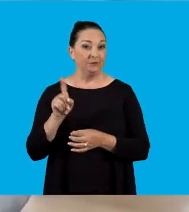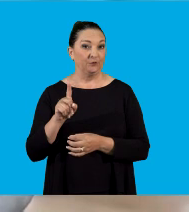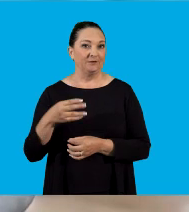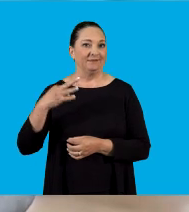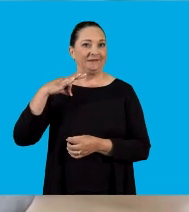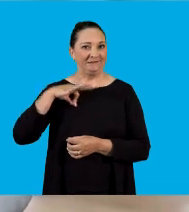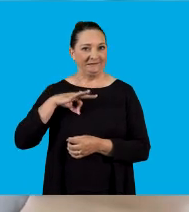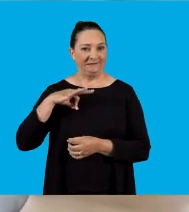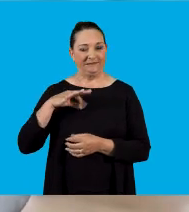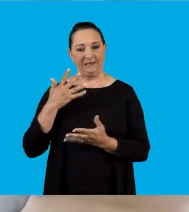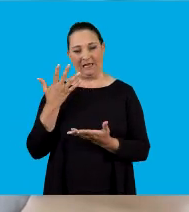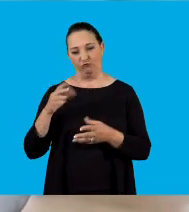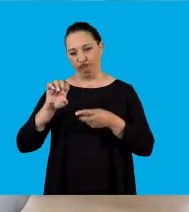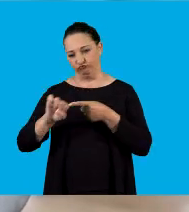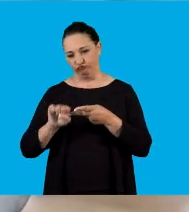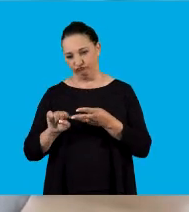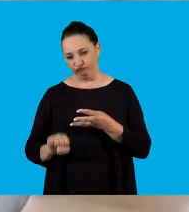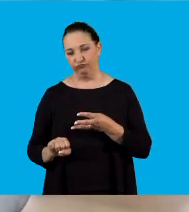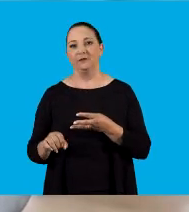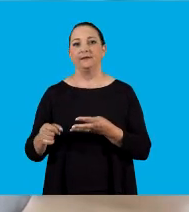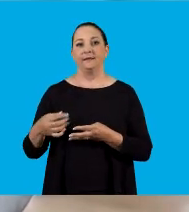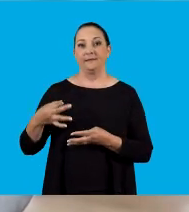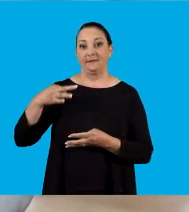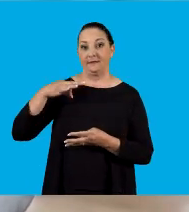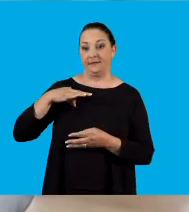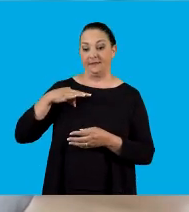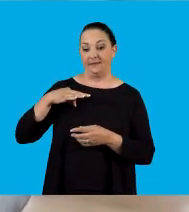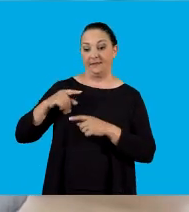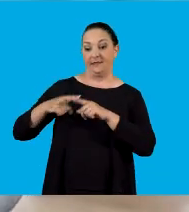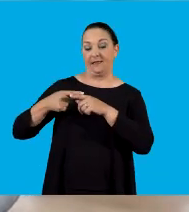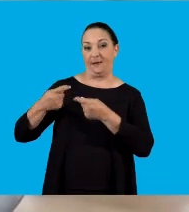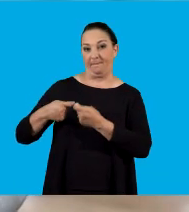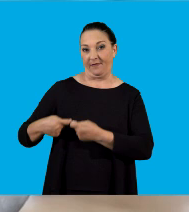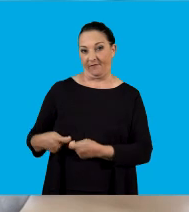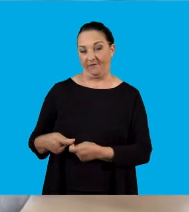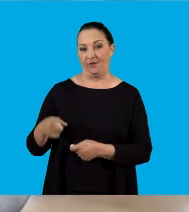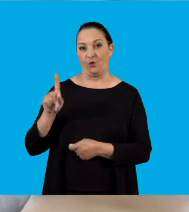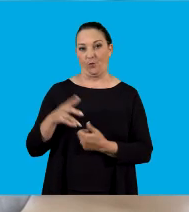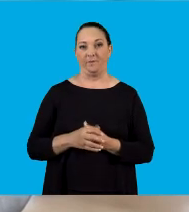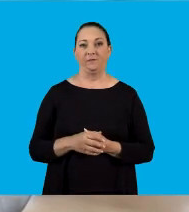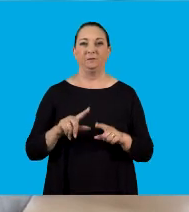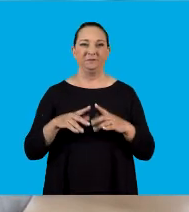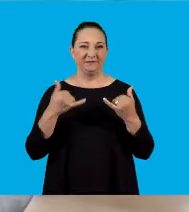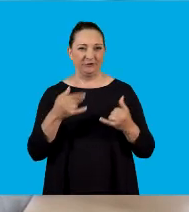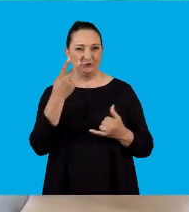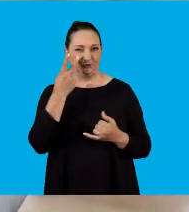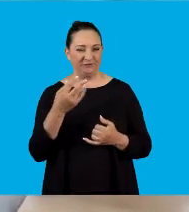salary determination methods and the fringe benefits. For now, we'll be looking at the salary